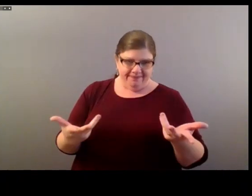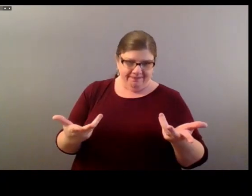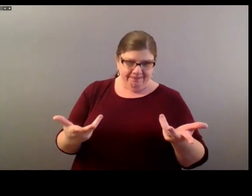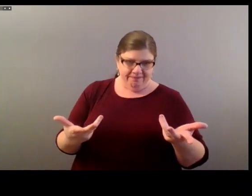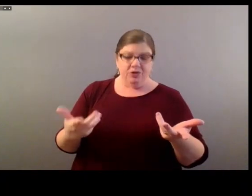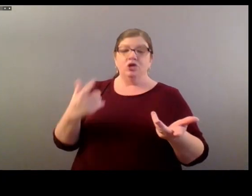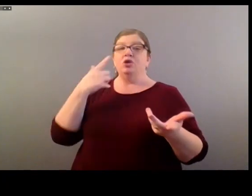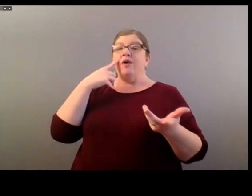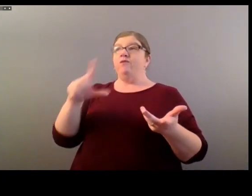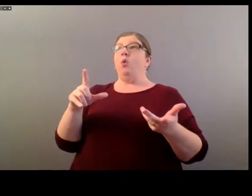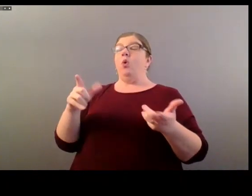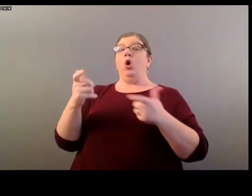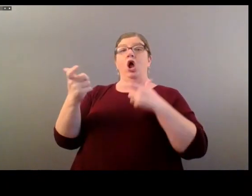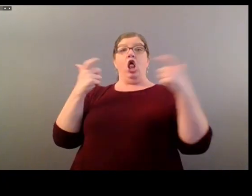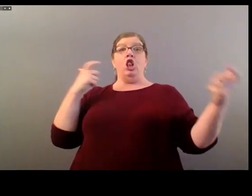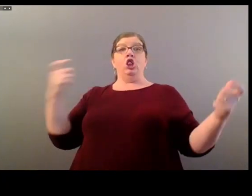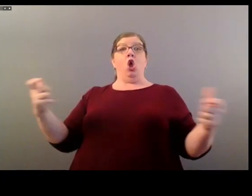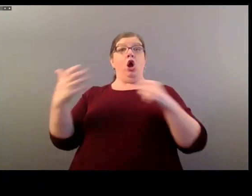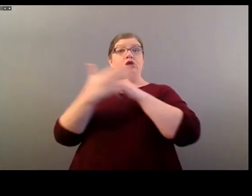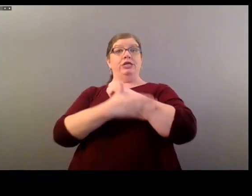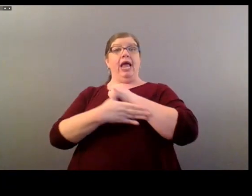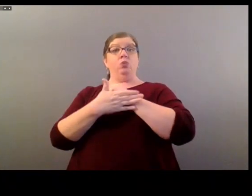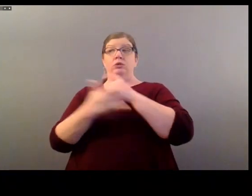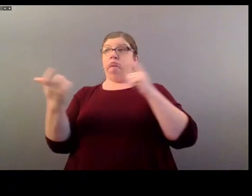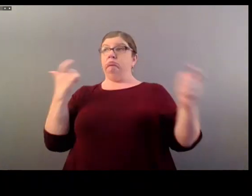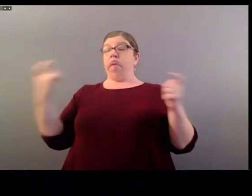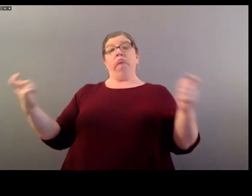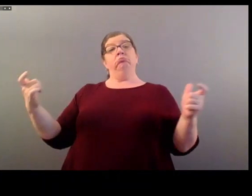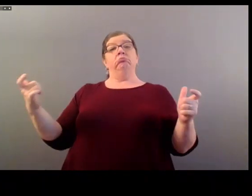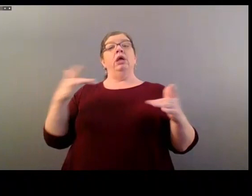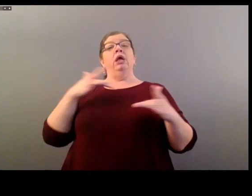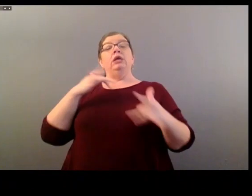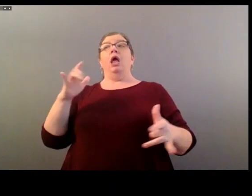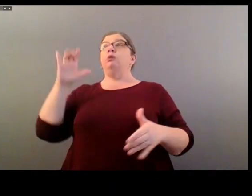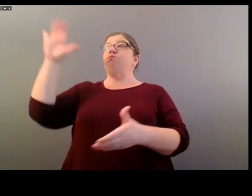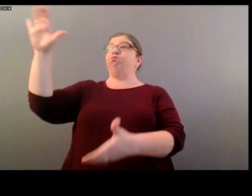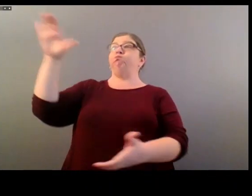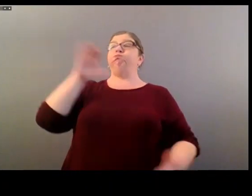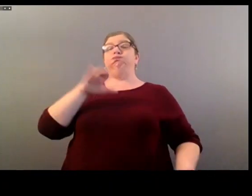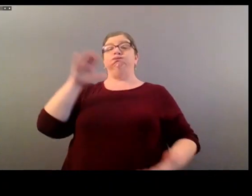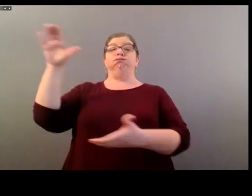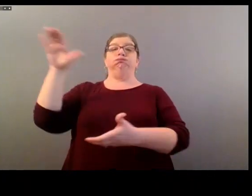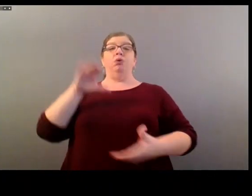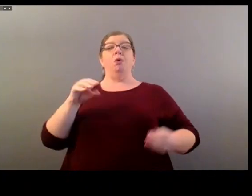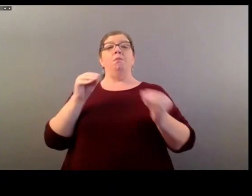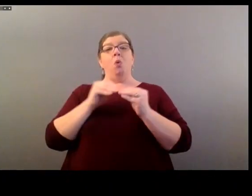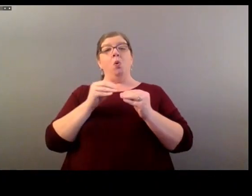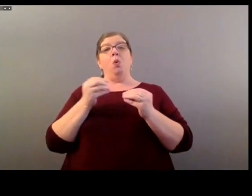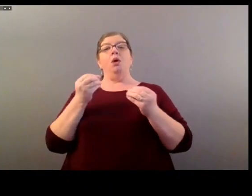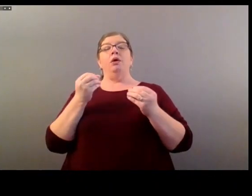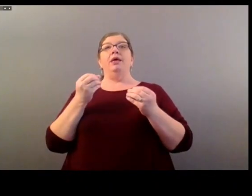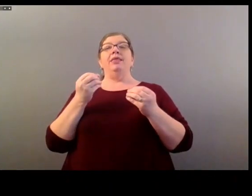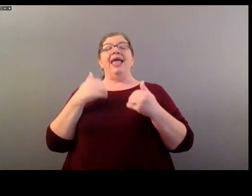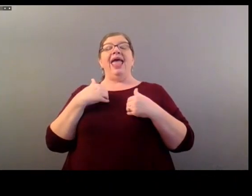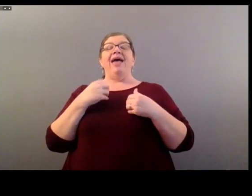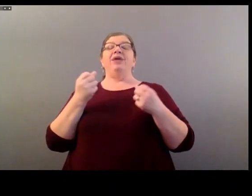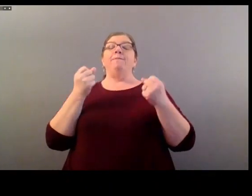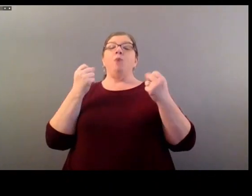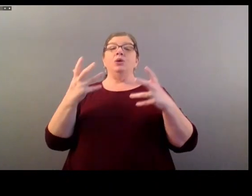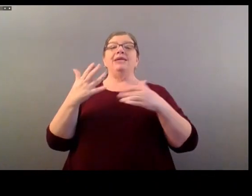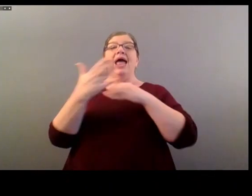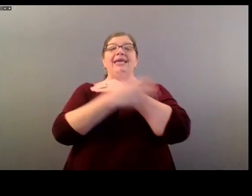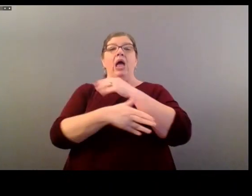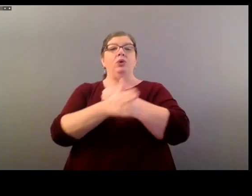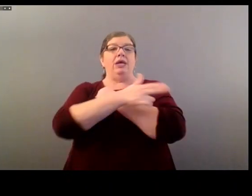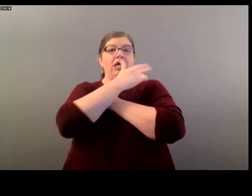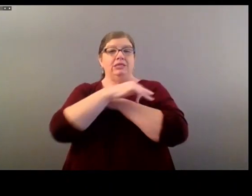a large county, typically they have more multi-county hospital systems which get